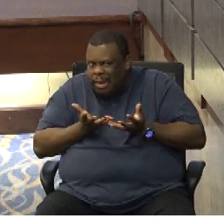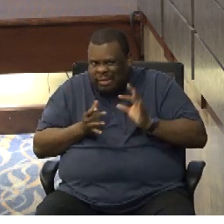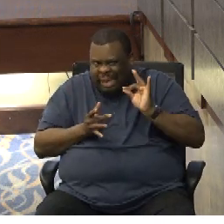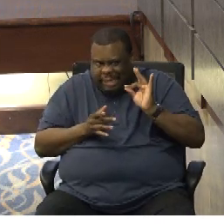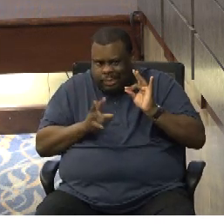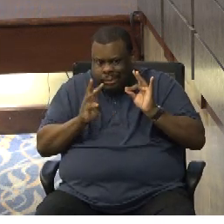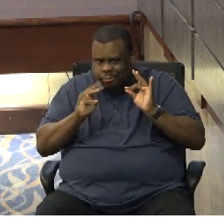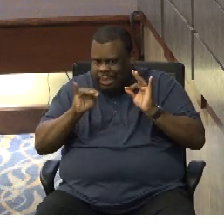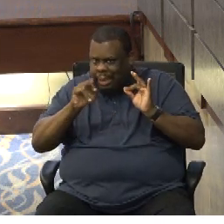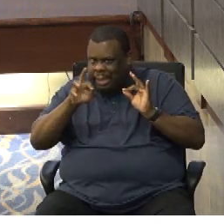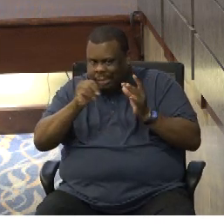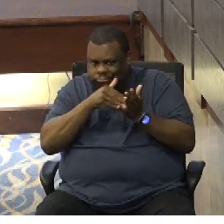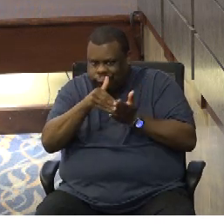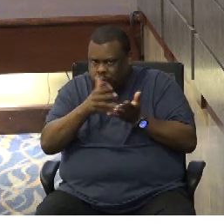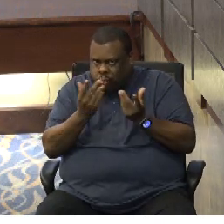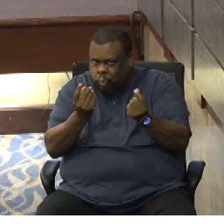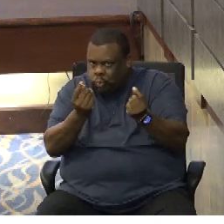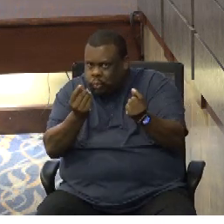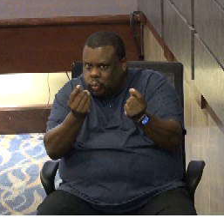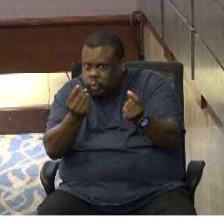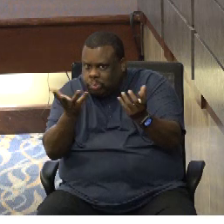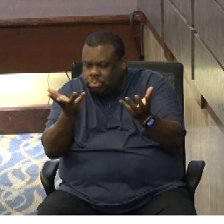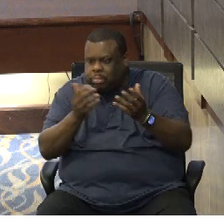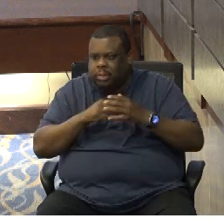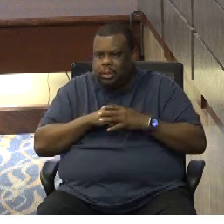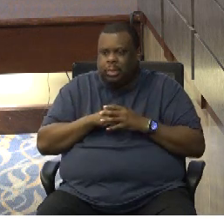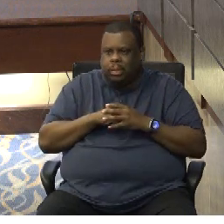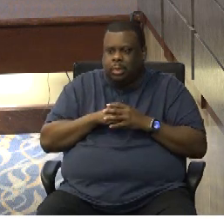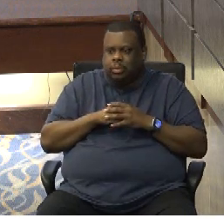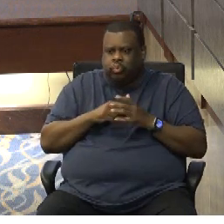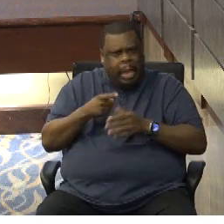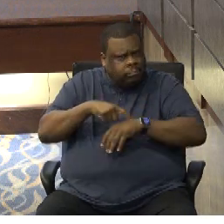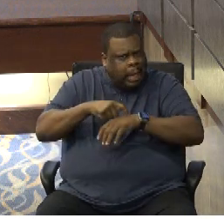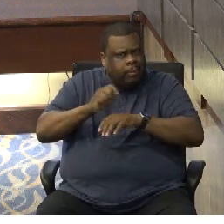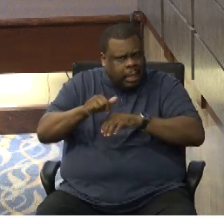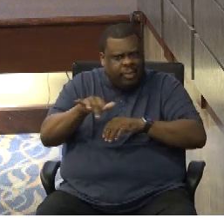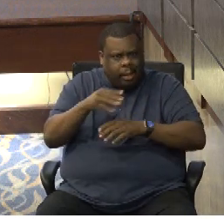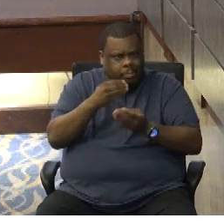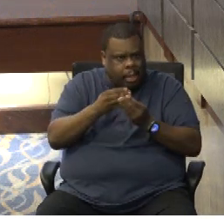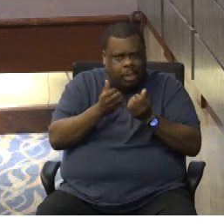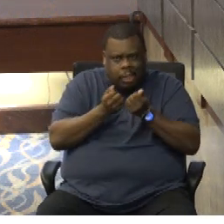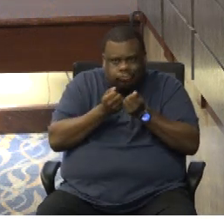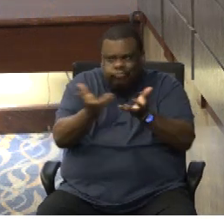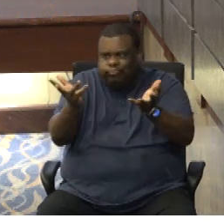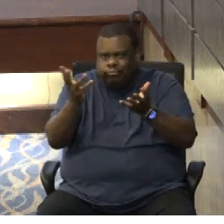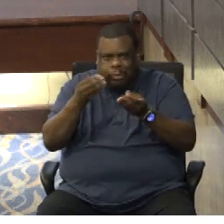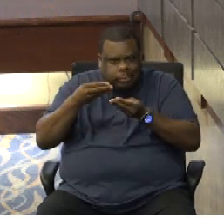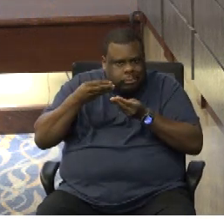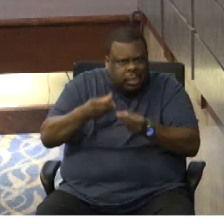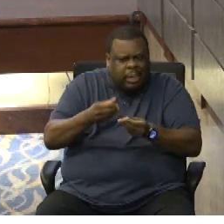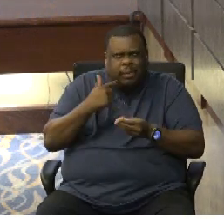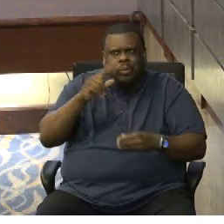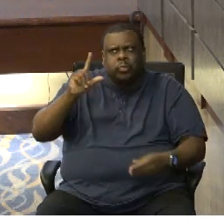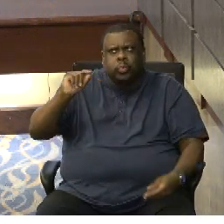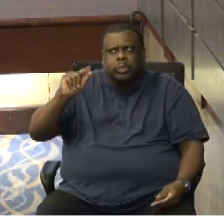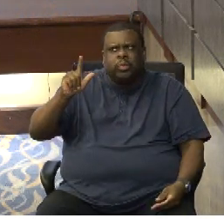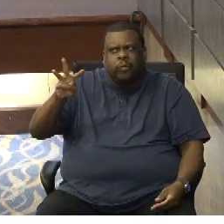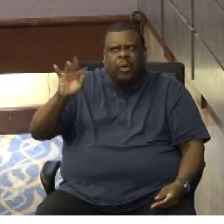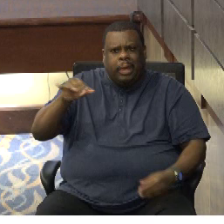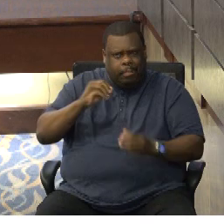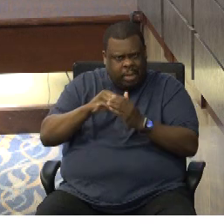we've got a timeline to allocate or spend, right? By is it 2024, sometime in